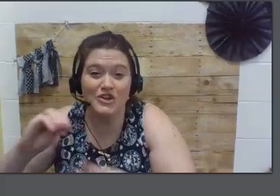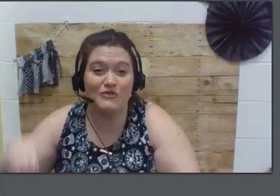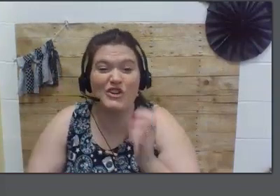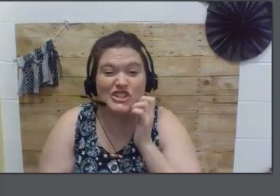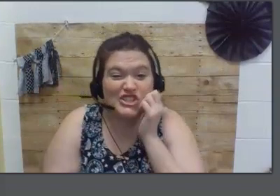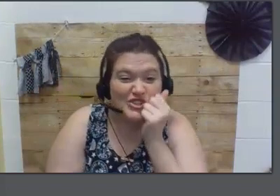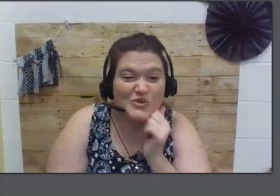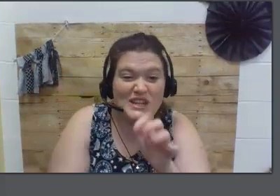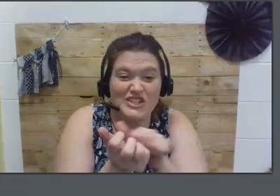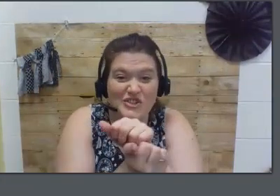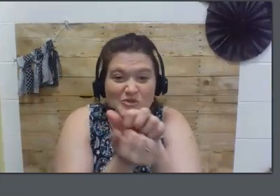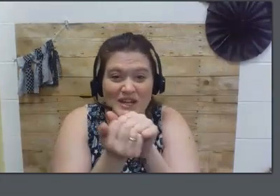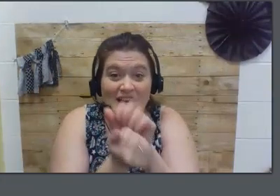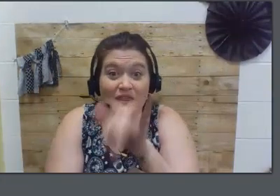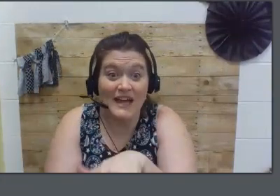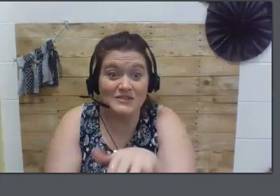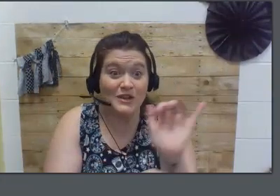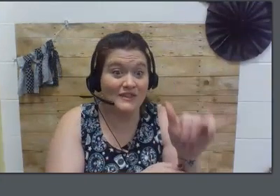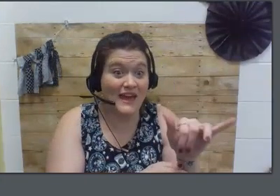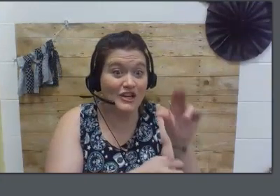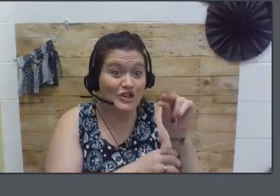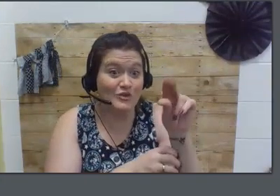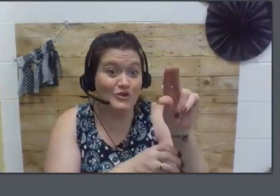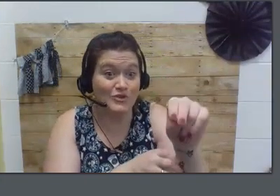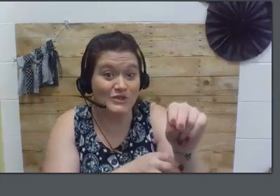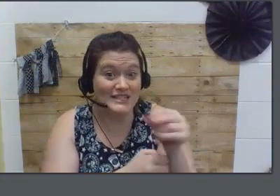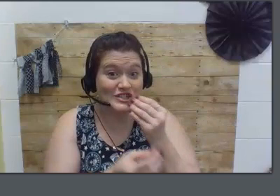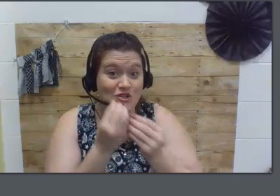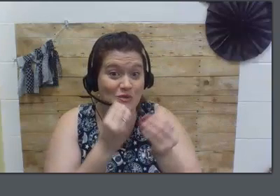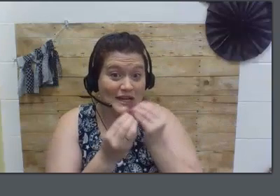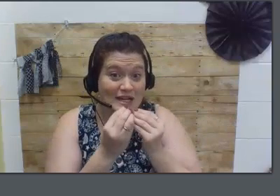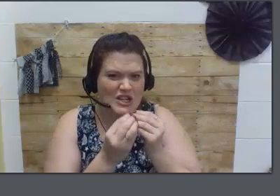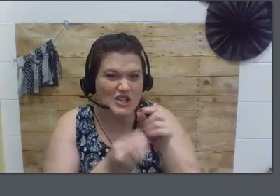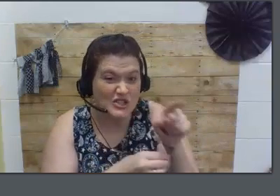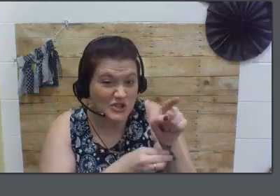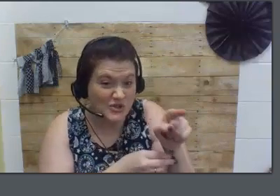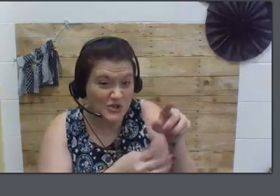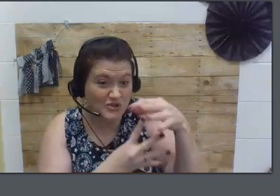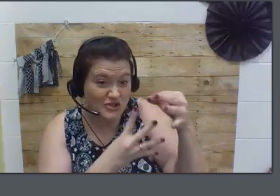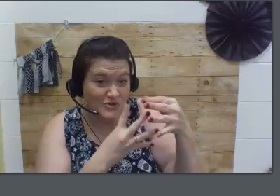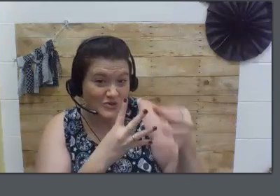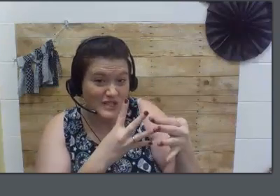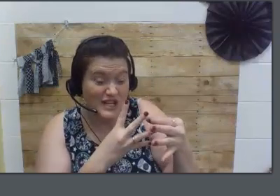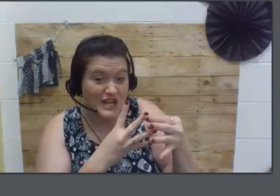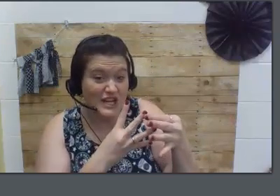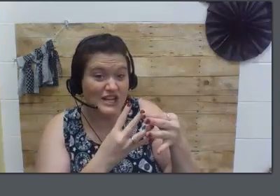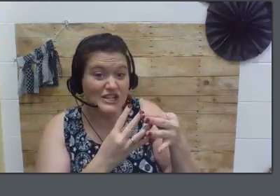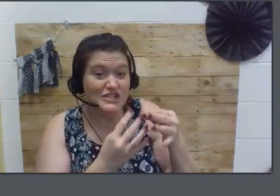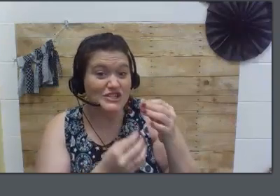Gooey, goo for chewy, chewing. That's what that goose is doing. Do you